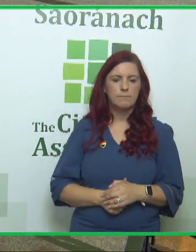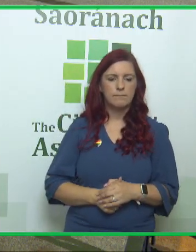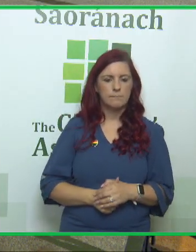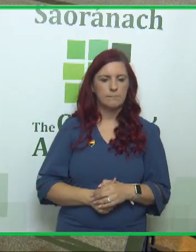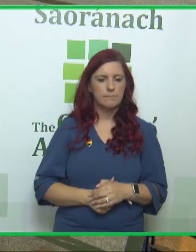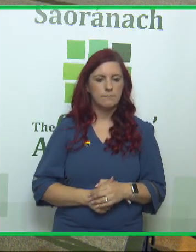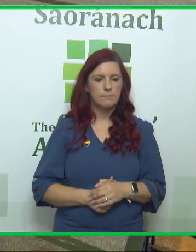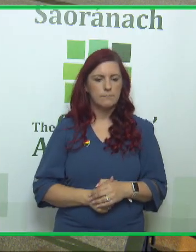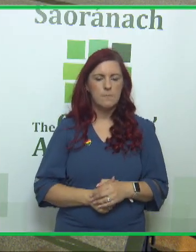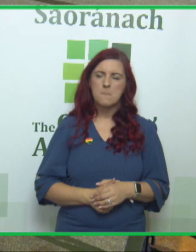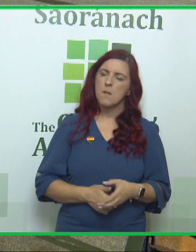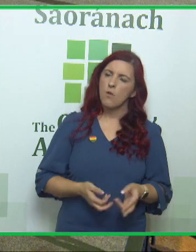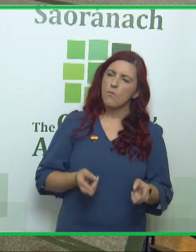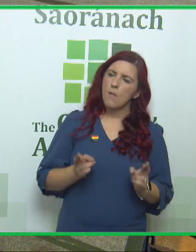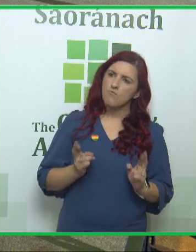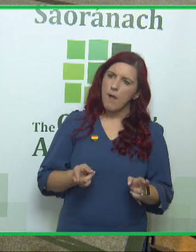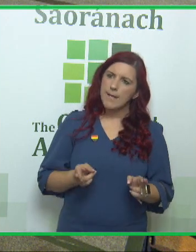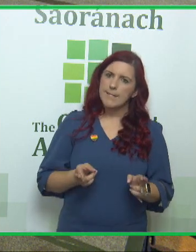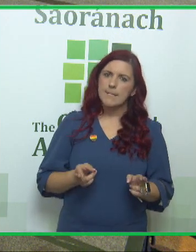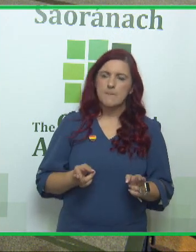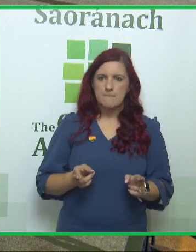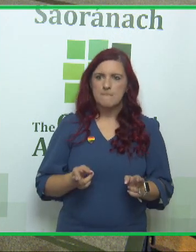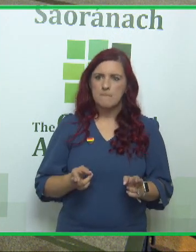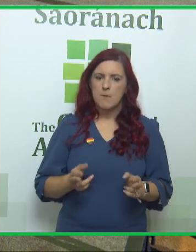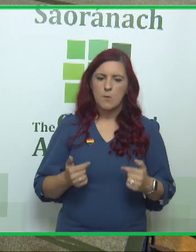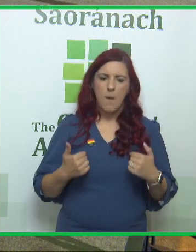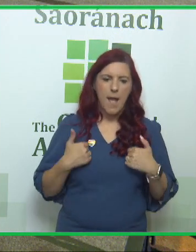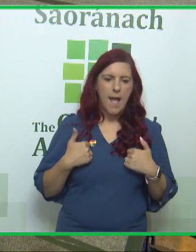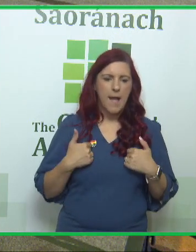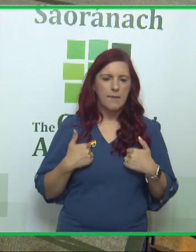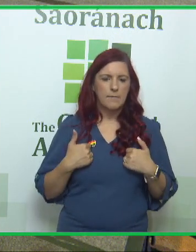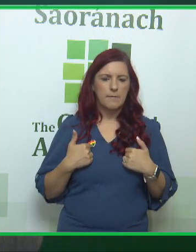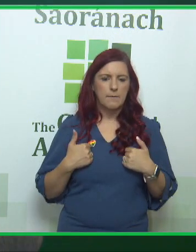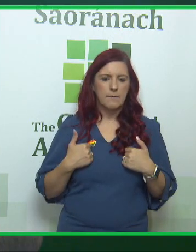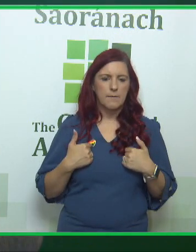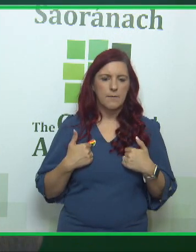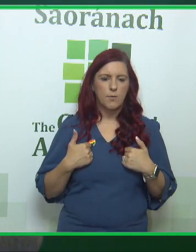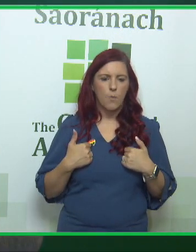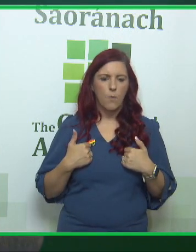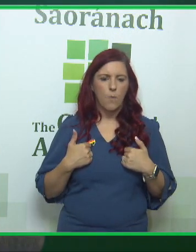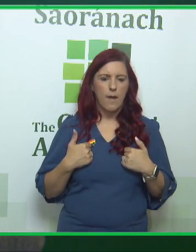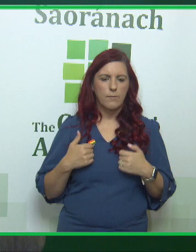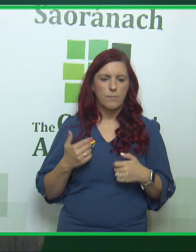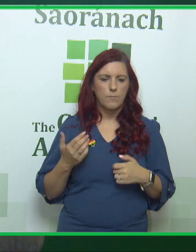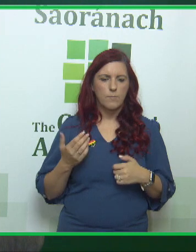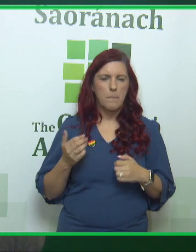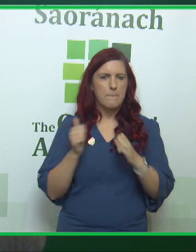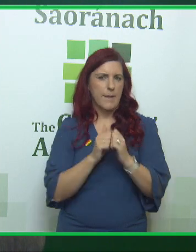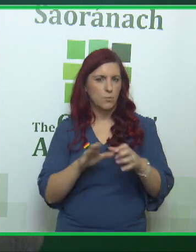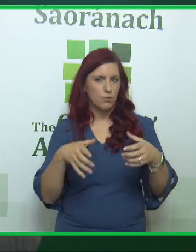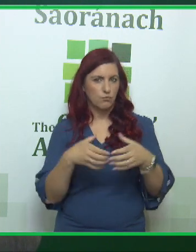What are we getting right? I represent a group of residential treatment services, and